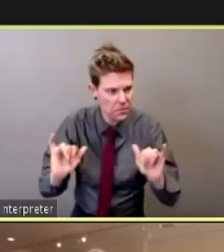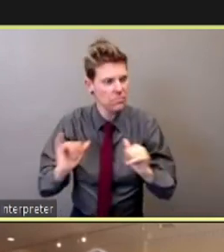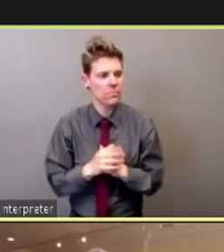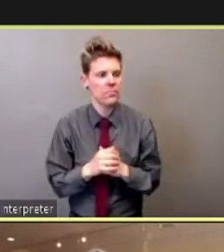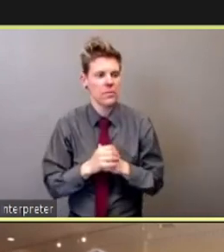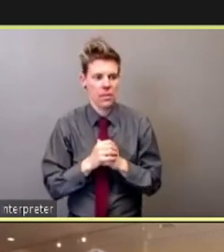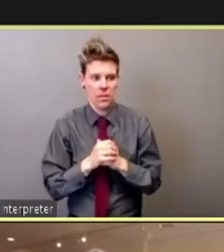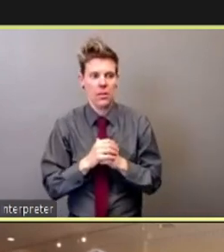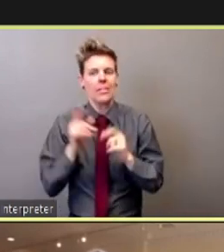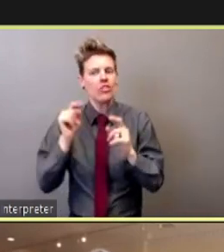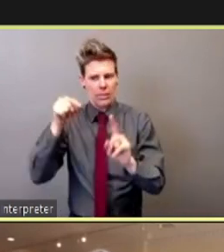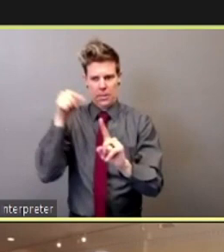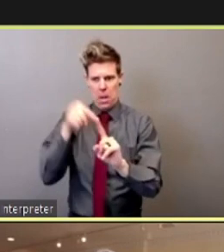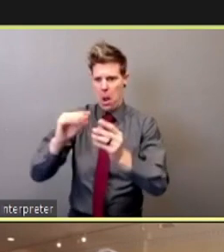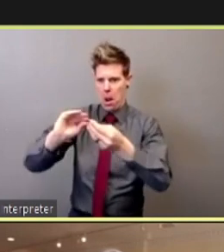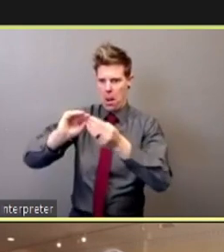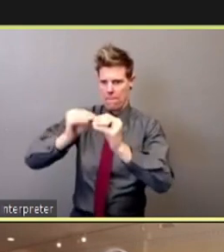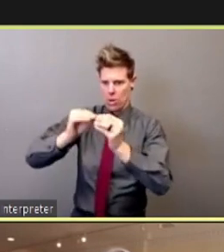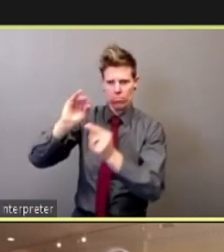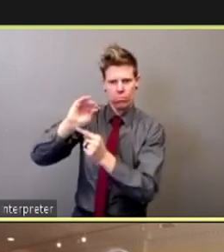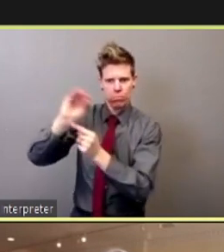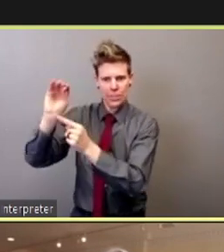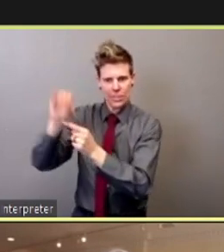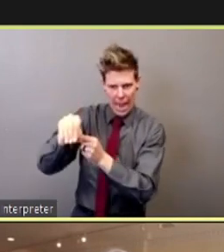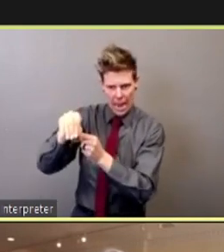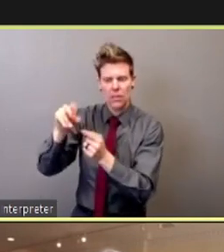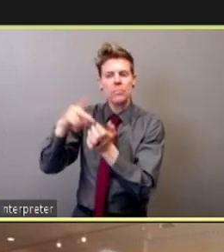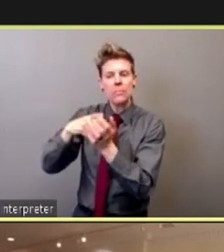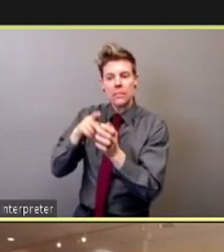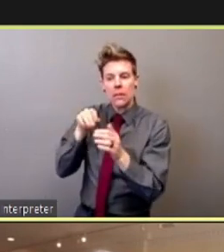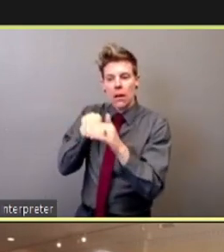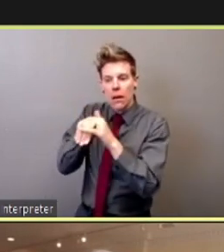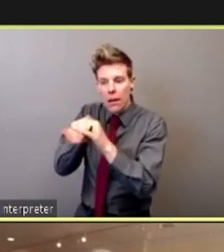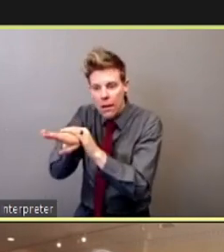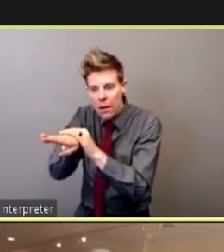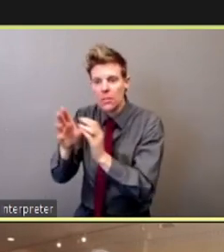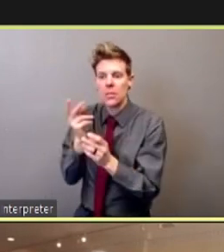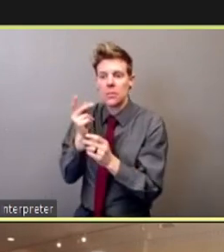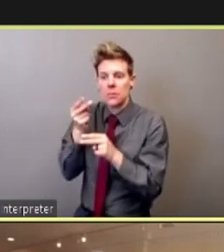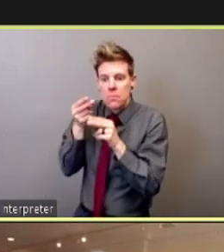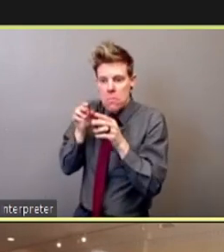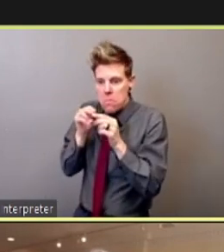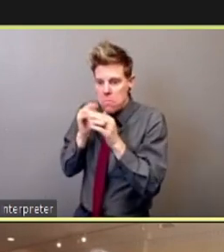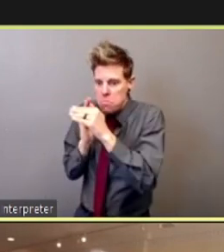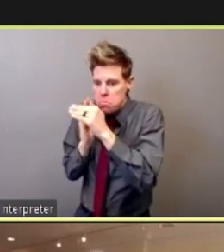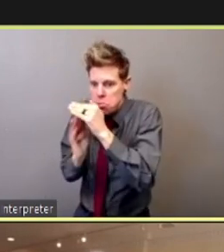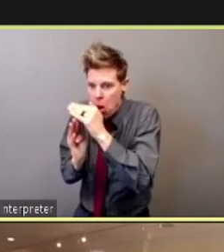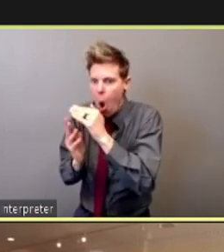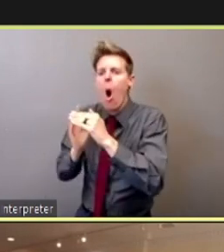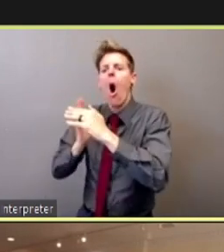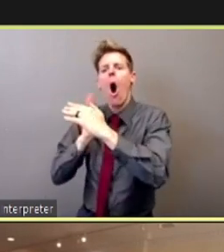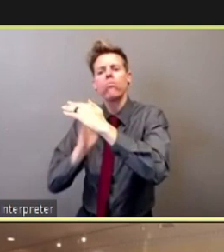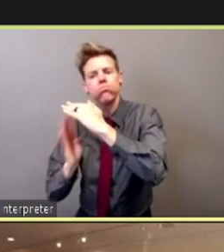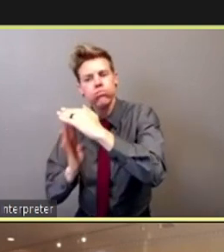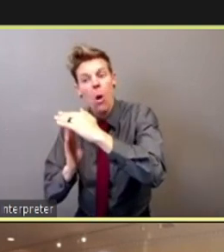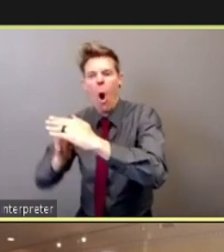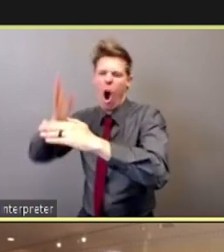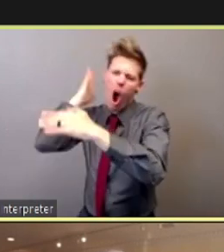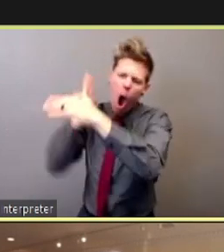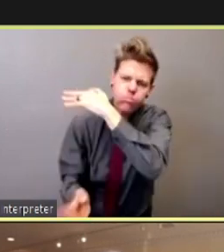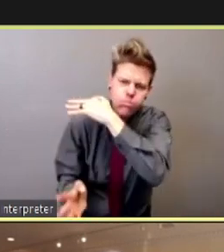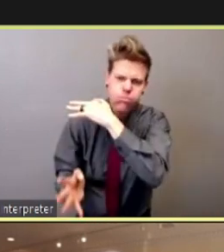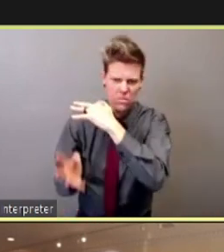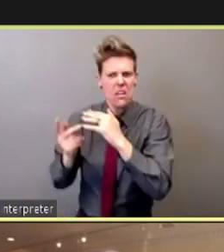the number of people who can be participating at the same time in any number of our establishments.